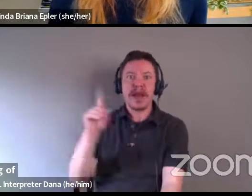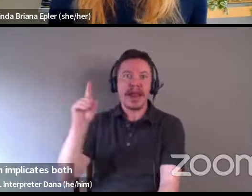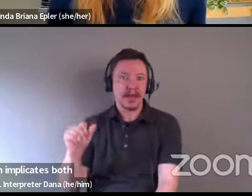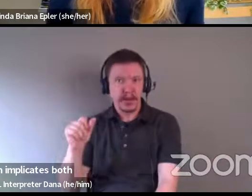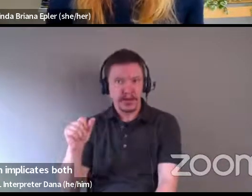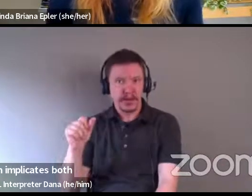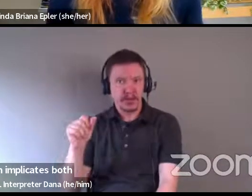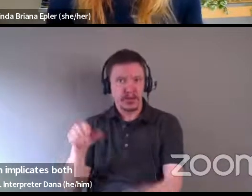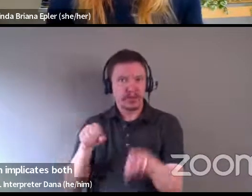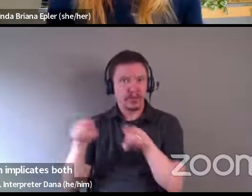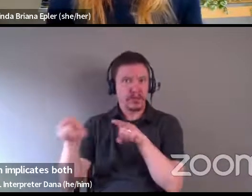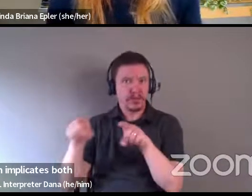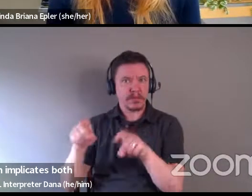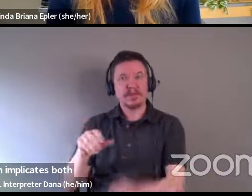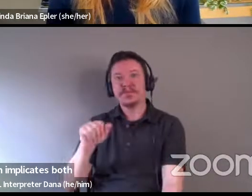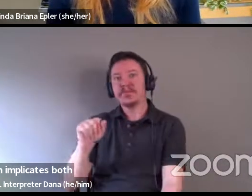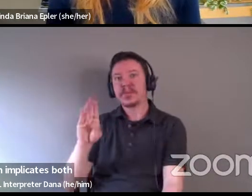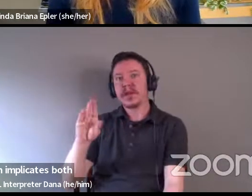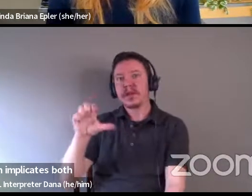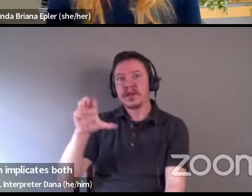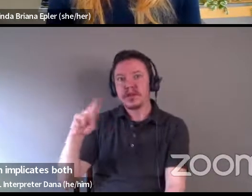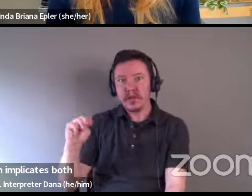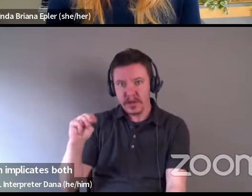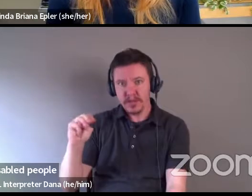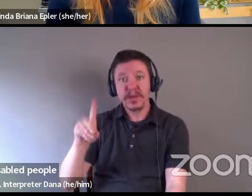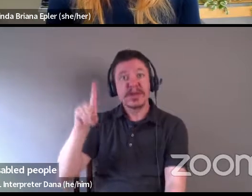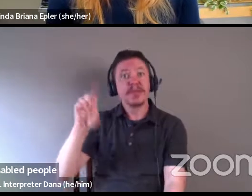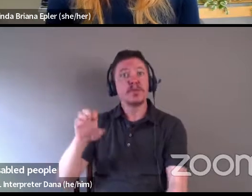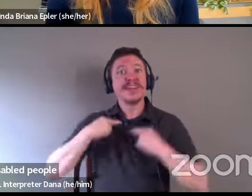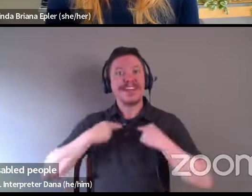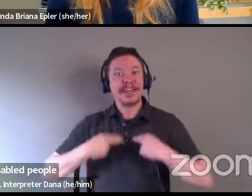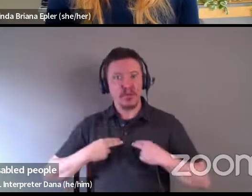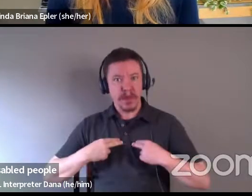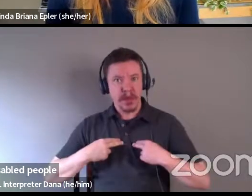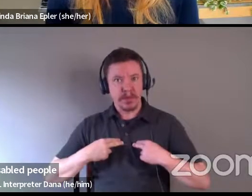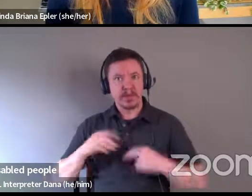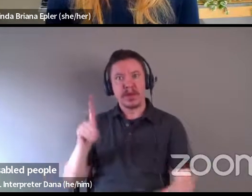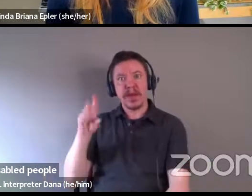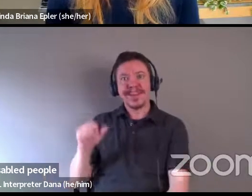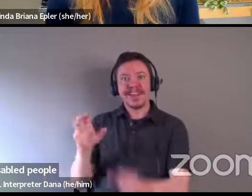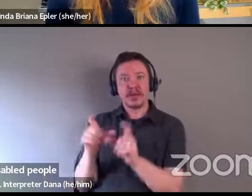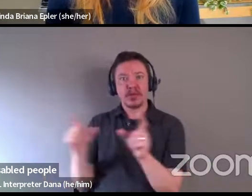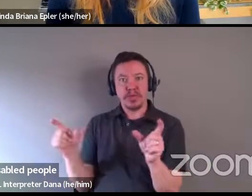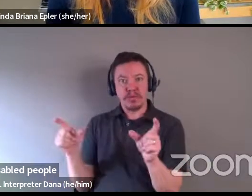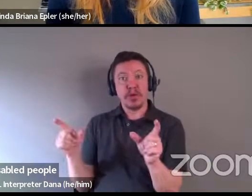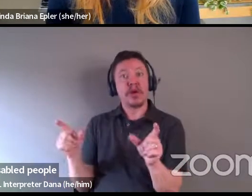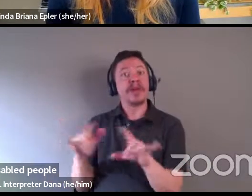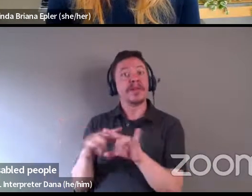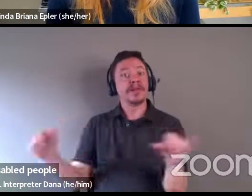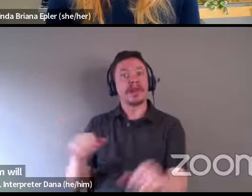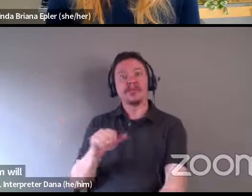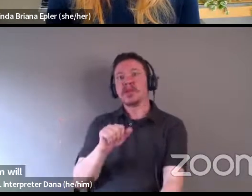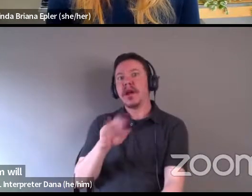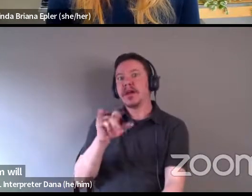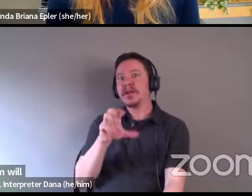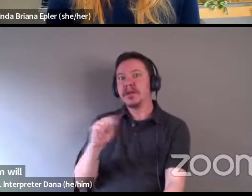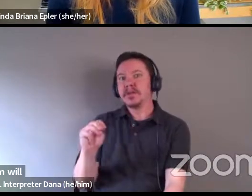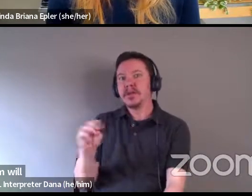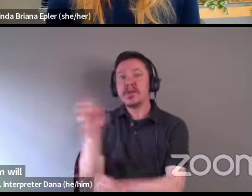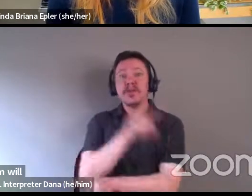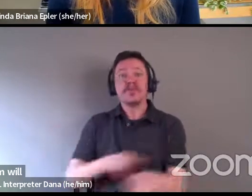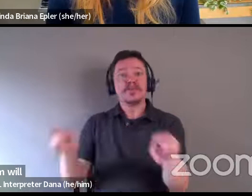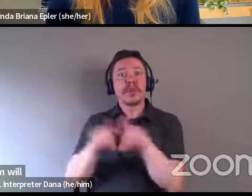alike. Ableism will dehumanize disabled people, but ableism also